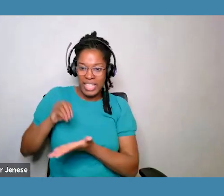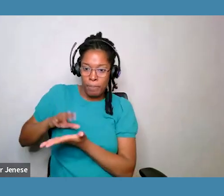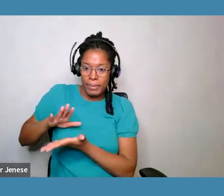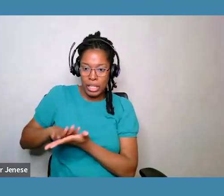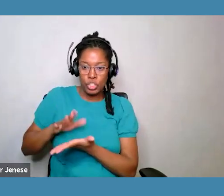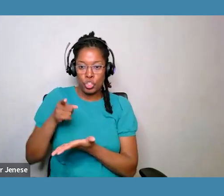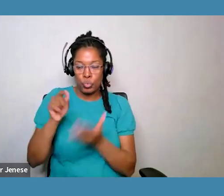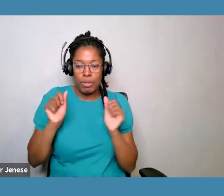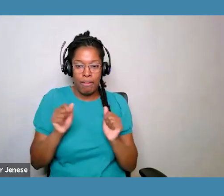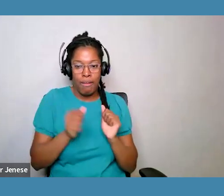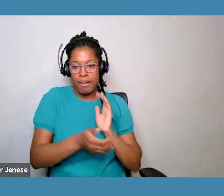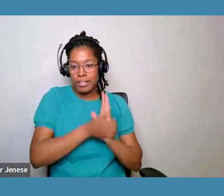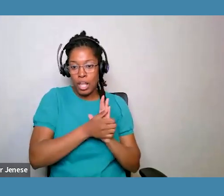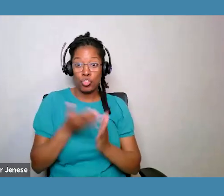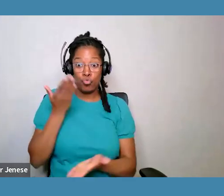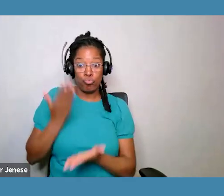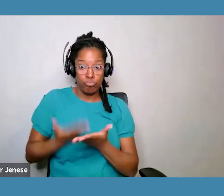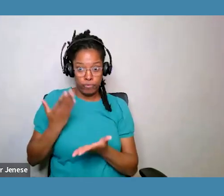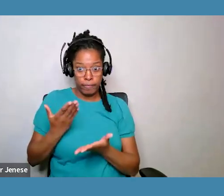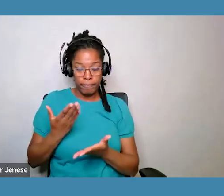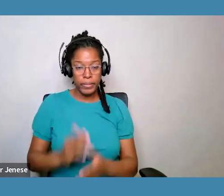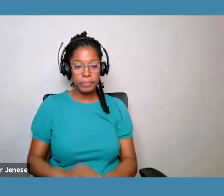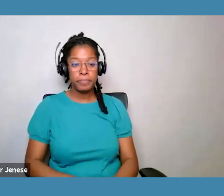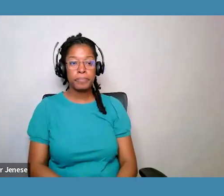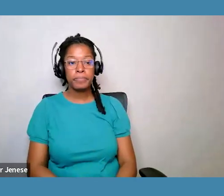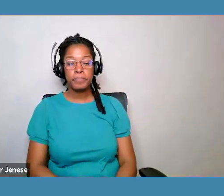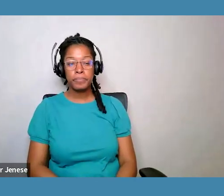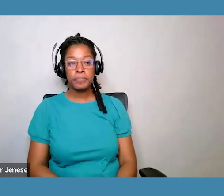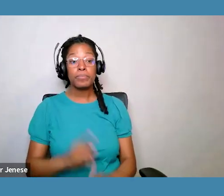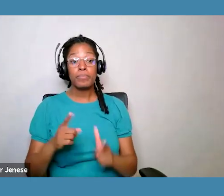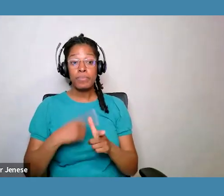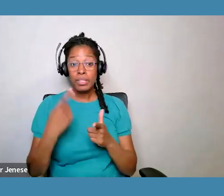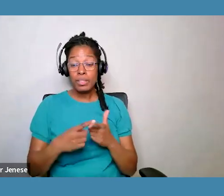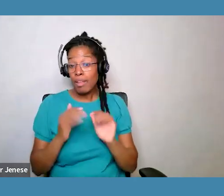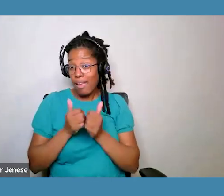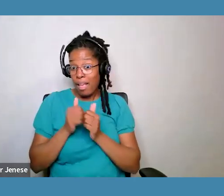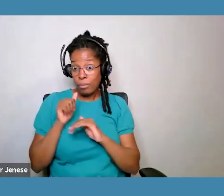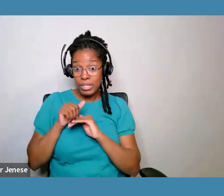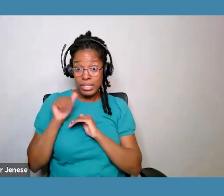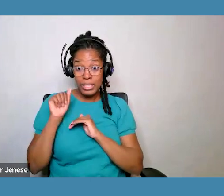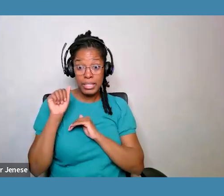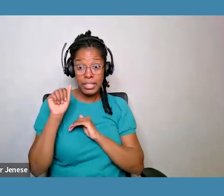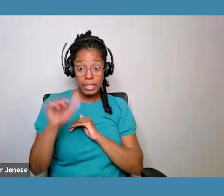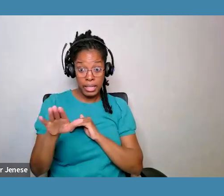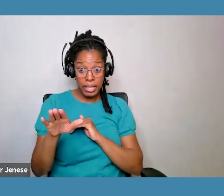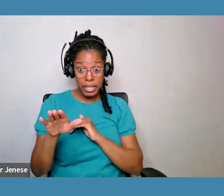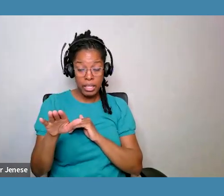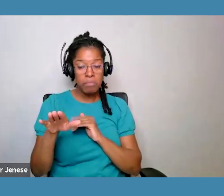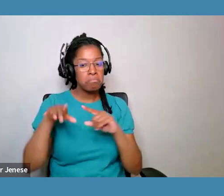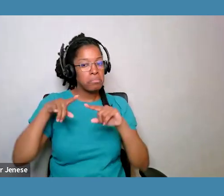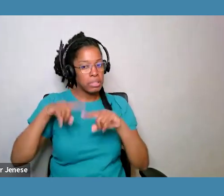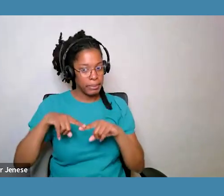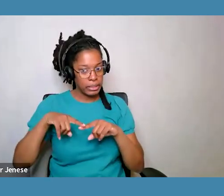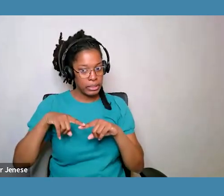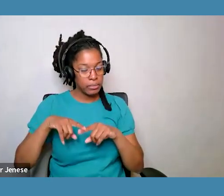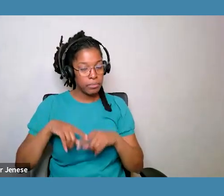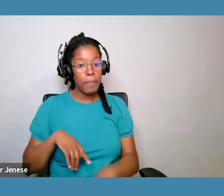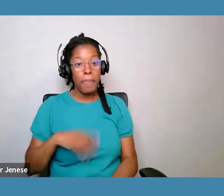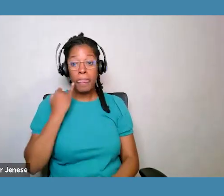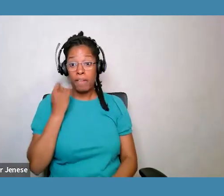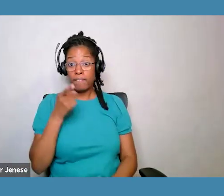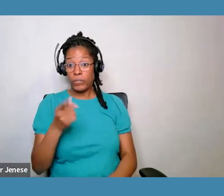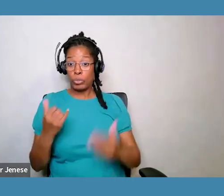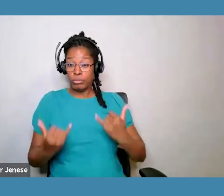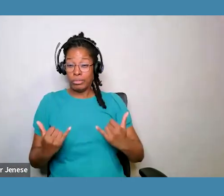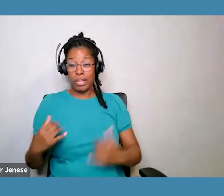you'd want to attach to prove them. And so then how you submit can depend. If you're